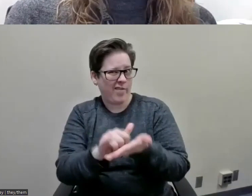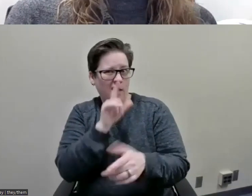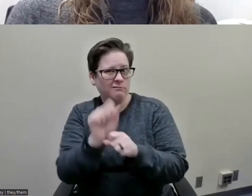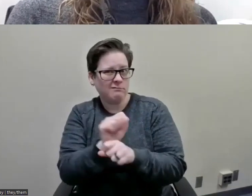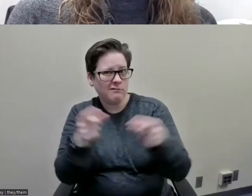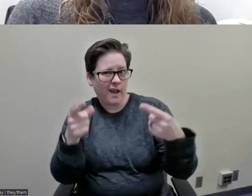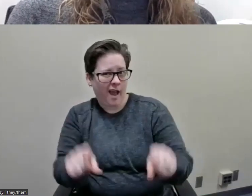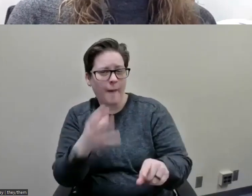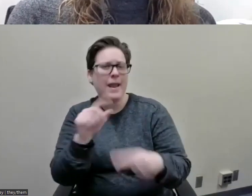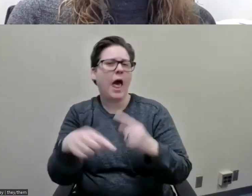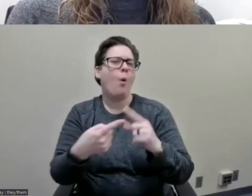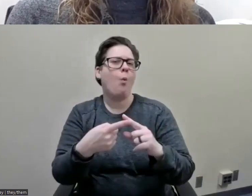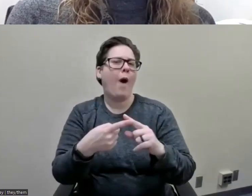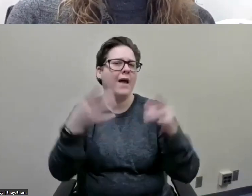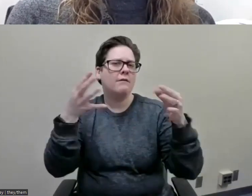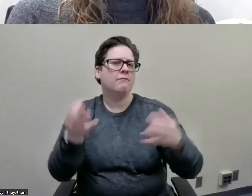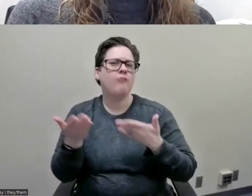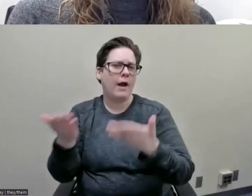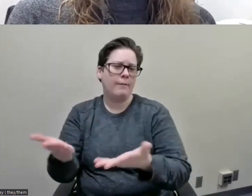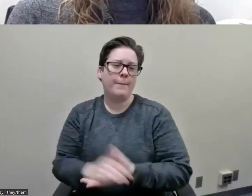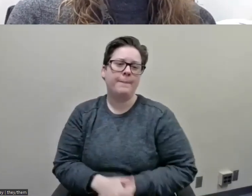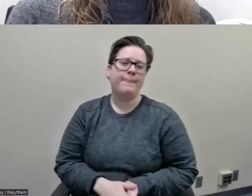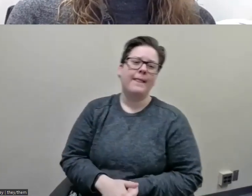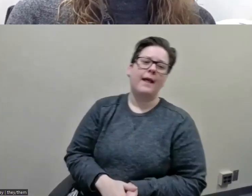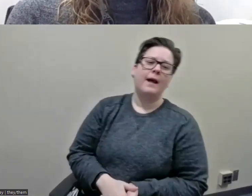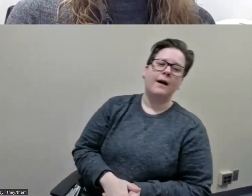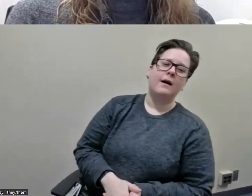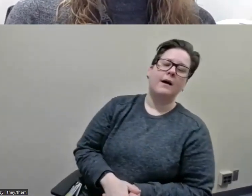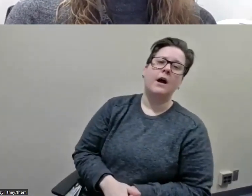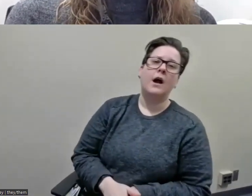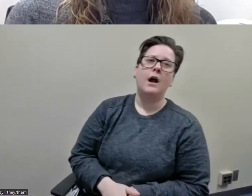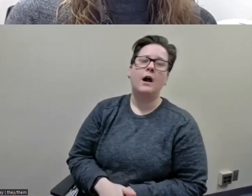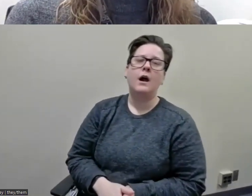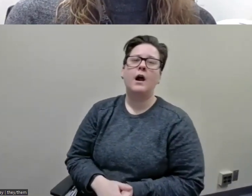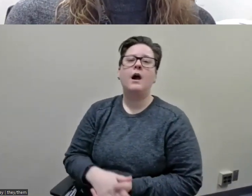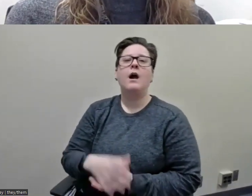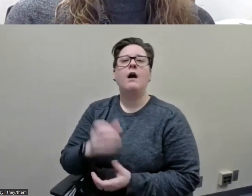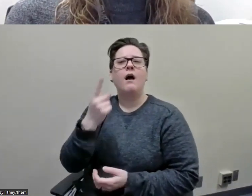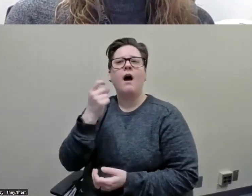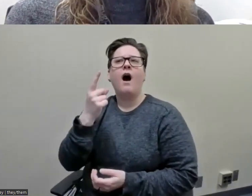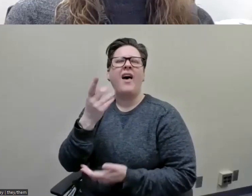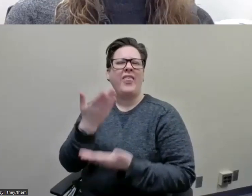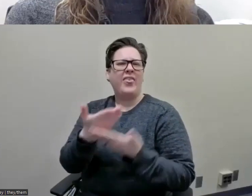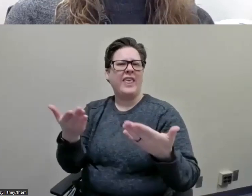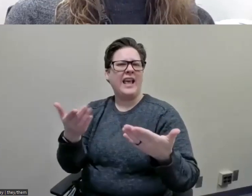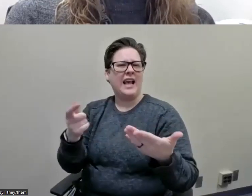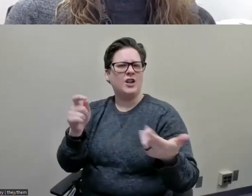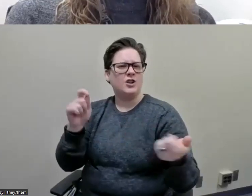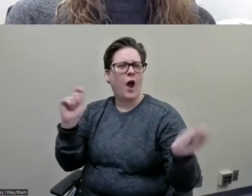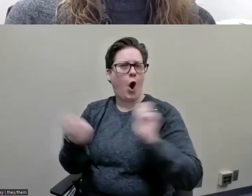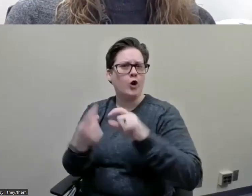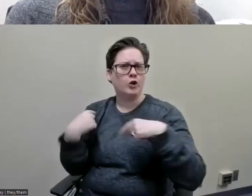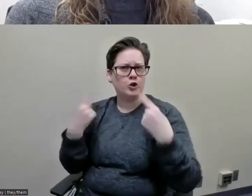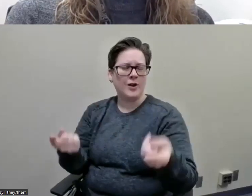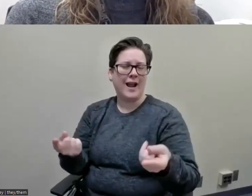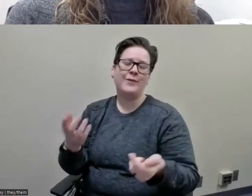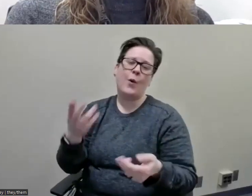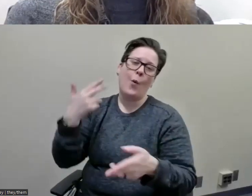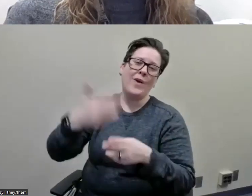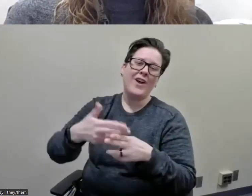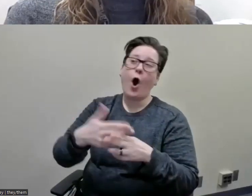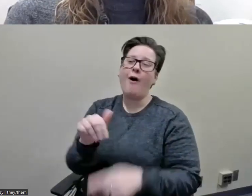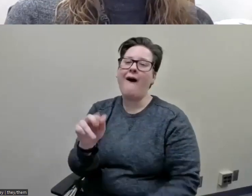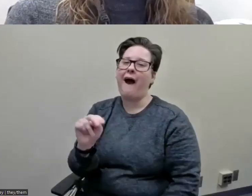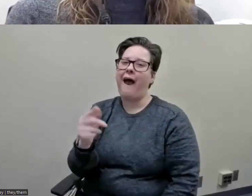So I will say from risk, looking at this risk, things have changed a little bit. So we have this, we call it the Angelina Jolie